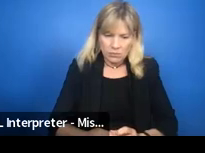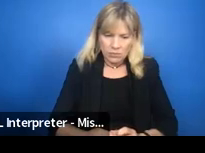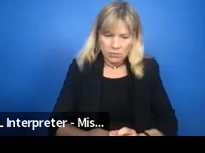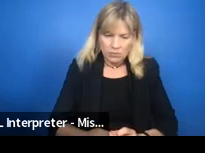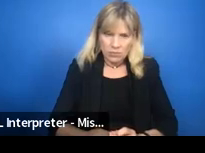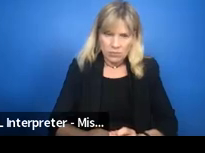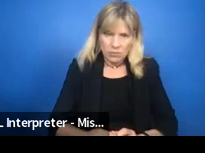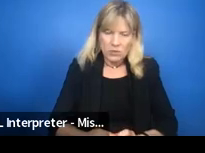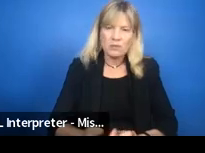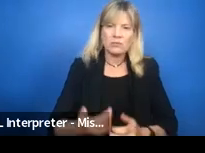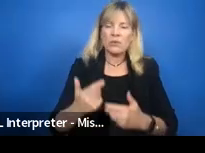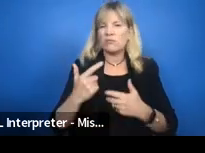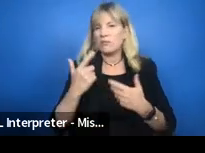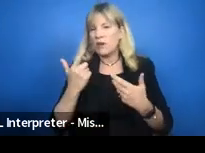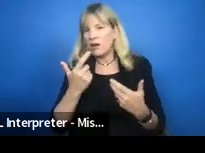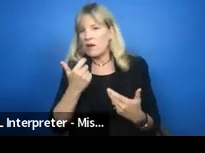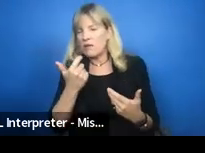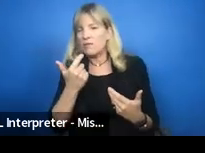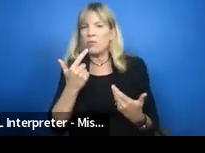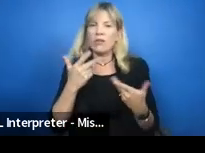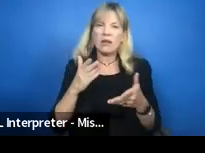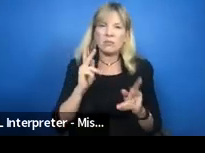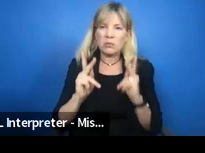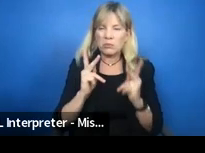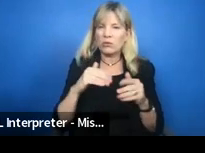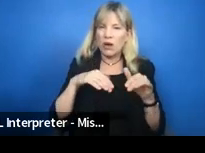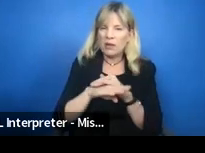We're going to give people a few more minutes to sign in,